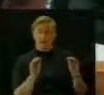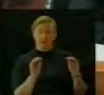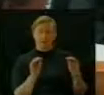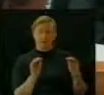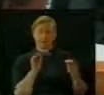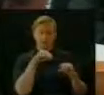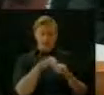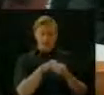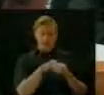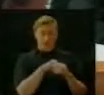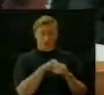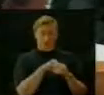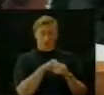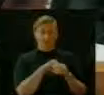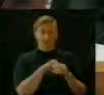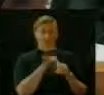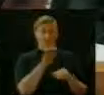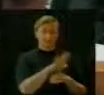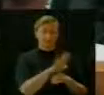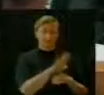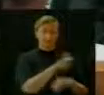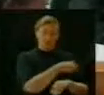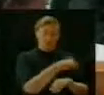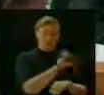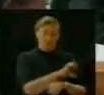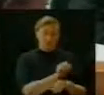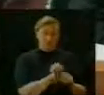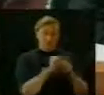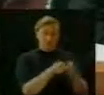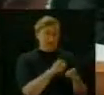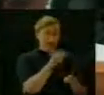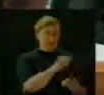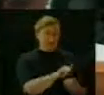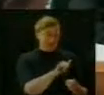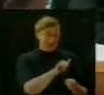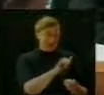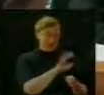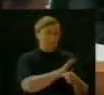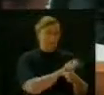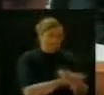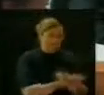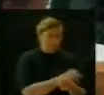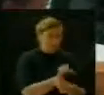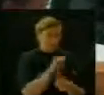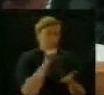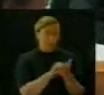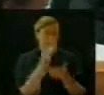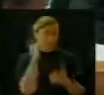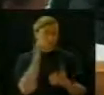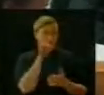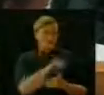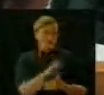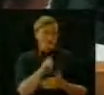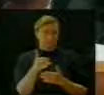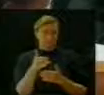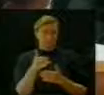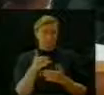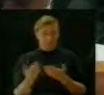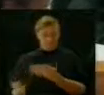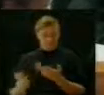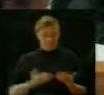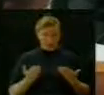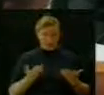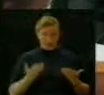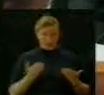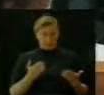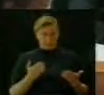There's nothing within their authority that grants them that power. And so that's why